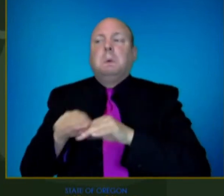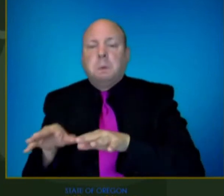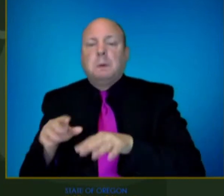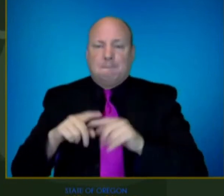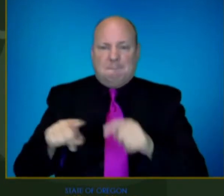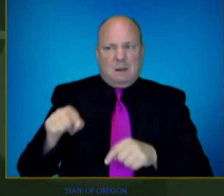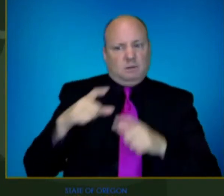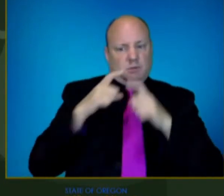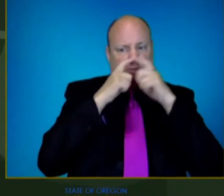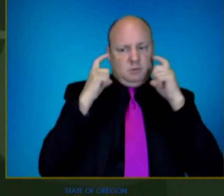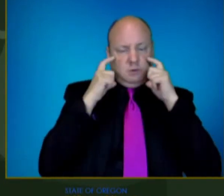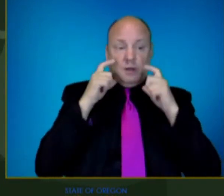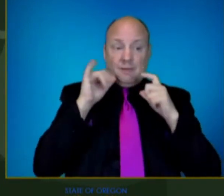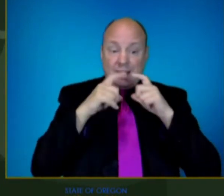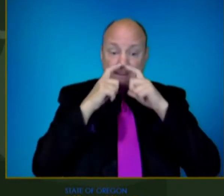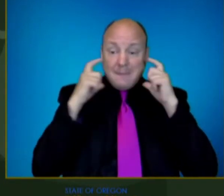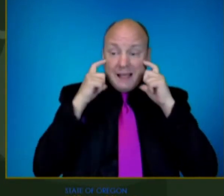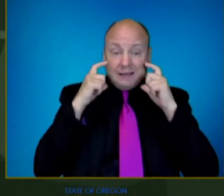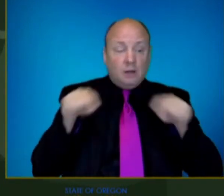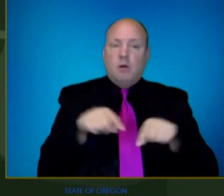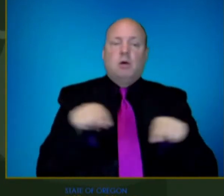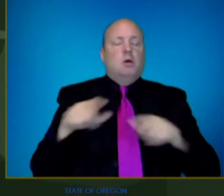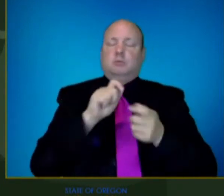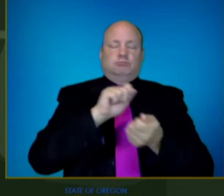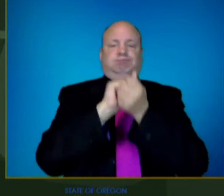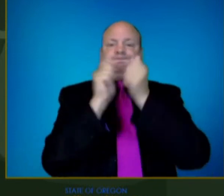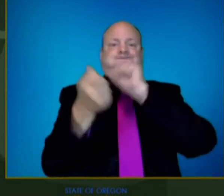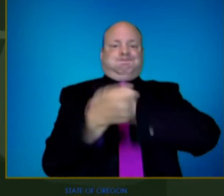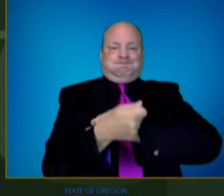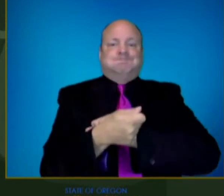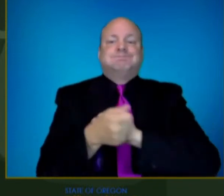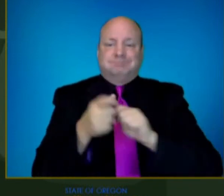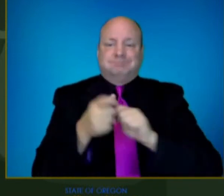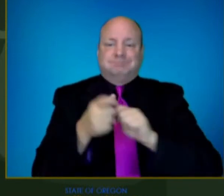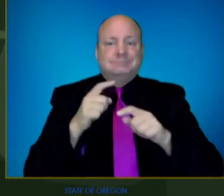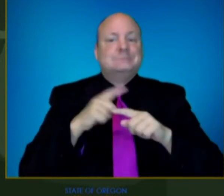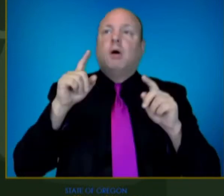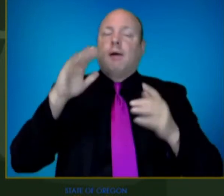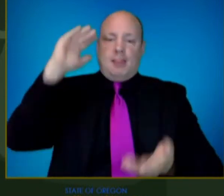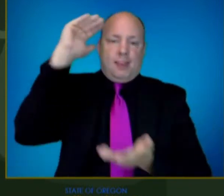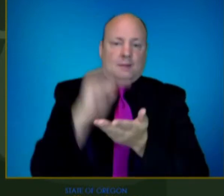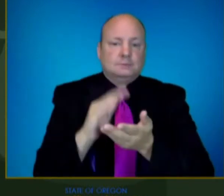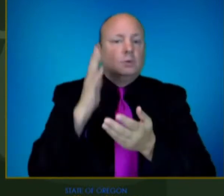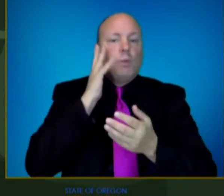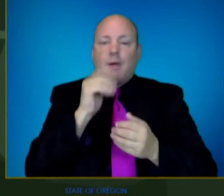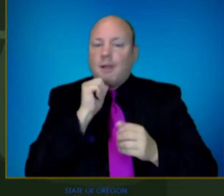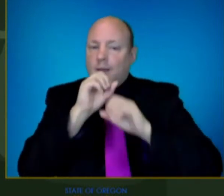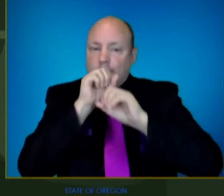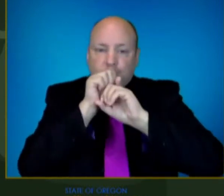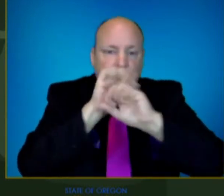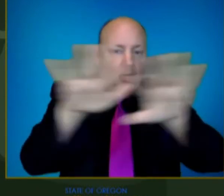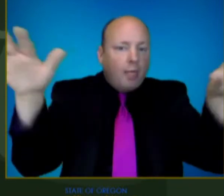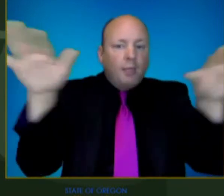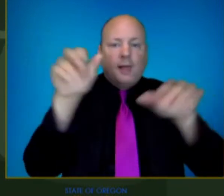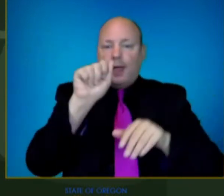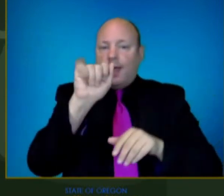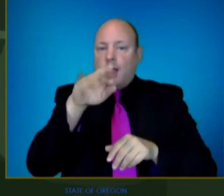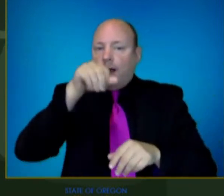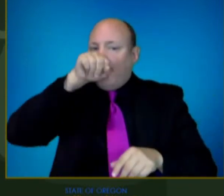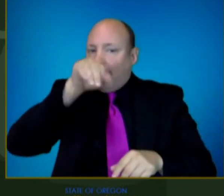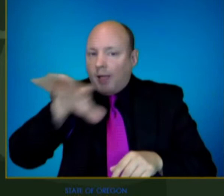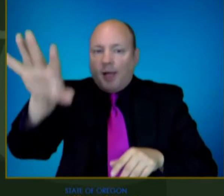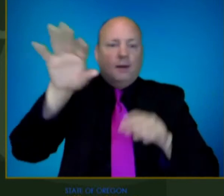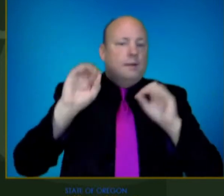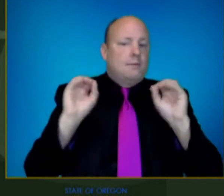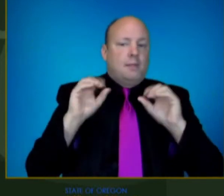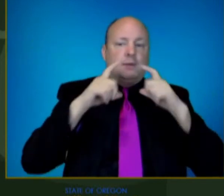mask should give you confidence that you are not infecting others. Masks are also our